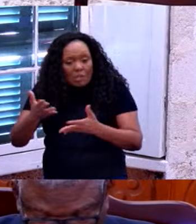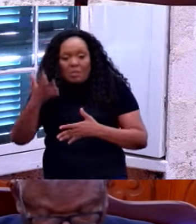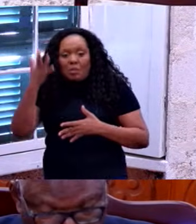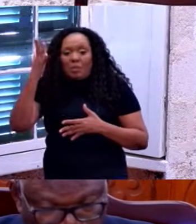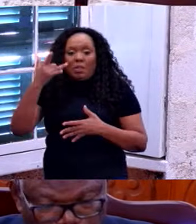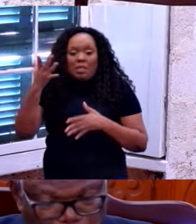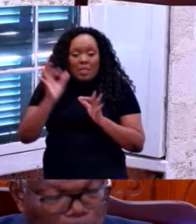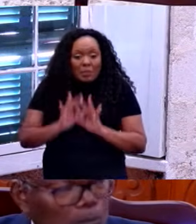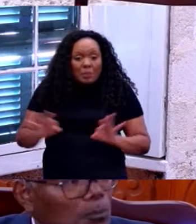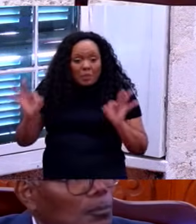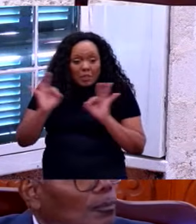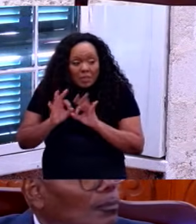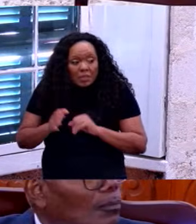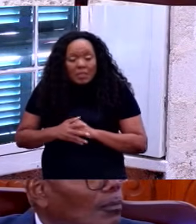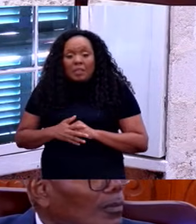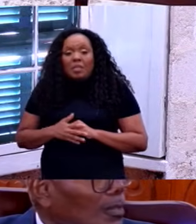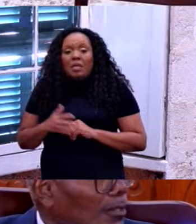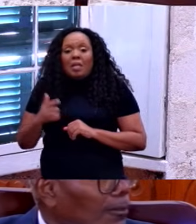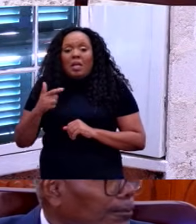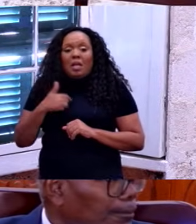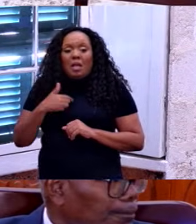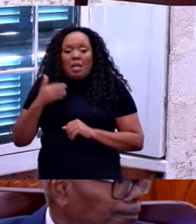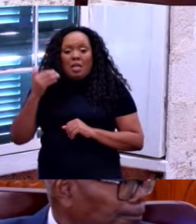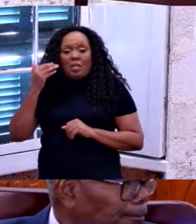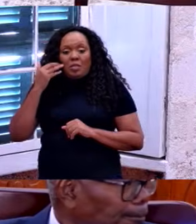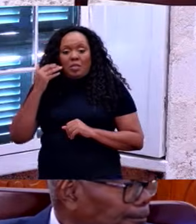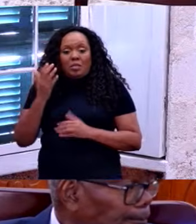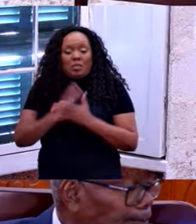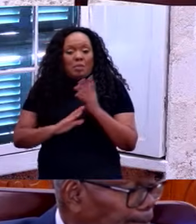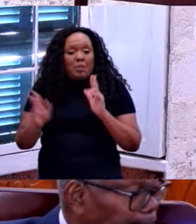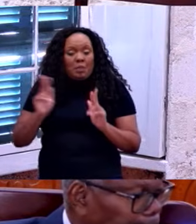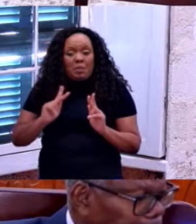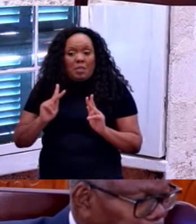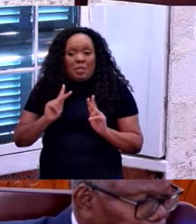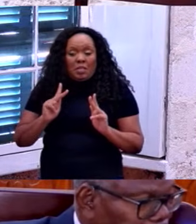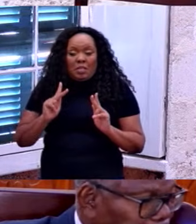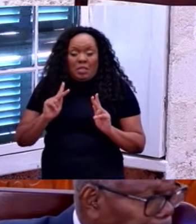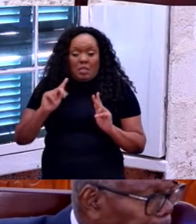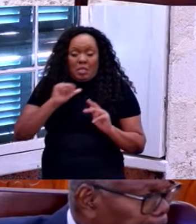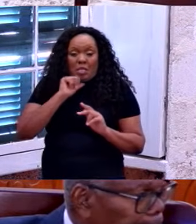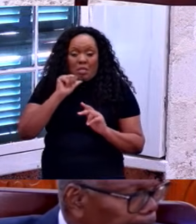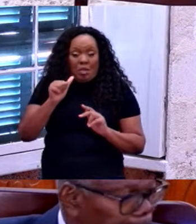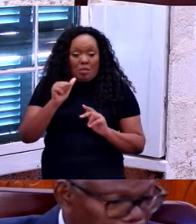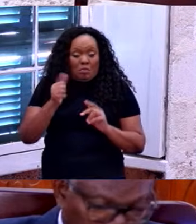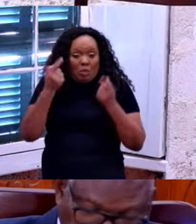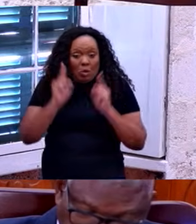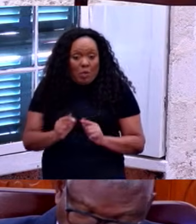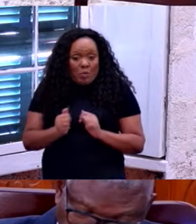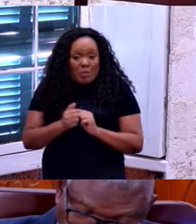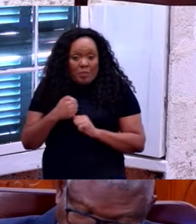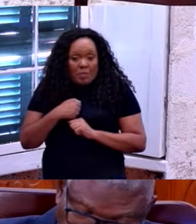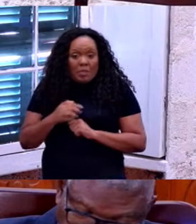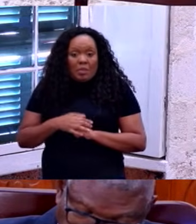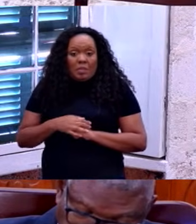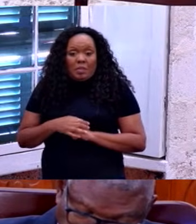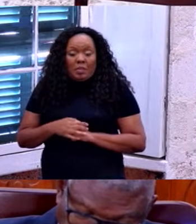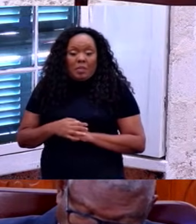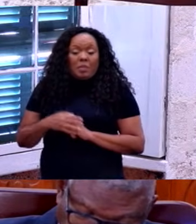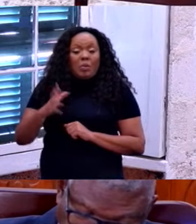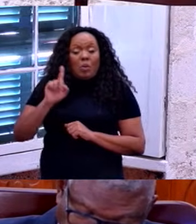And in that minority opinion, I was joined by Dr. Richard Ishmael, who was persuaded by my arguments.